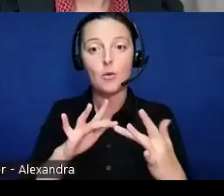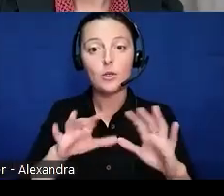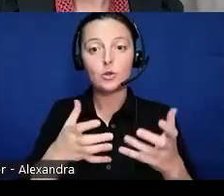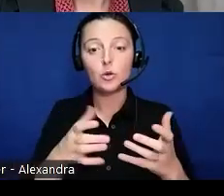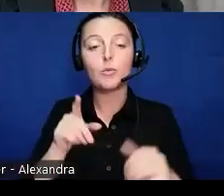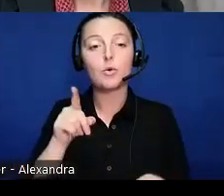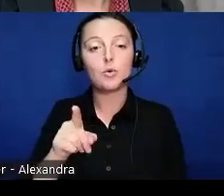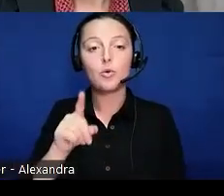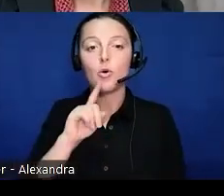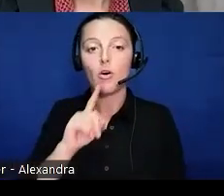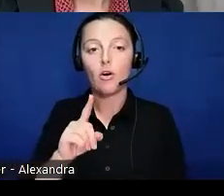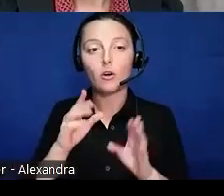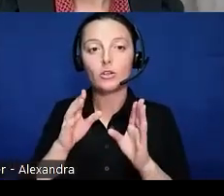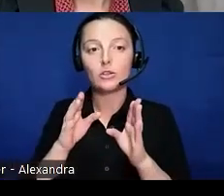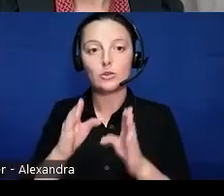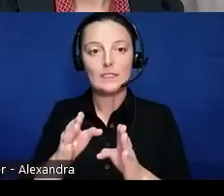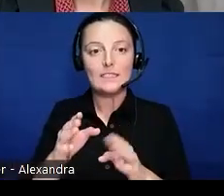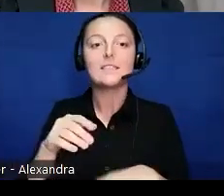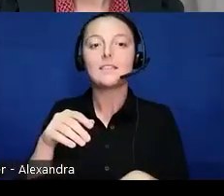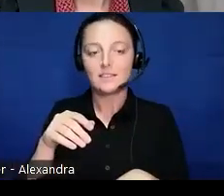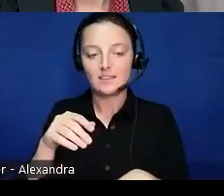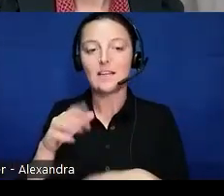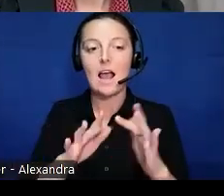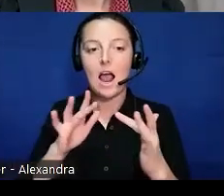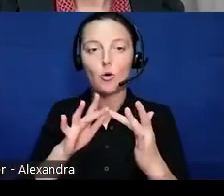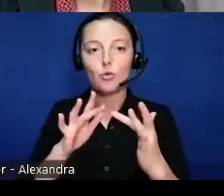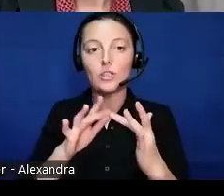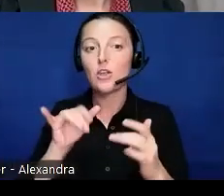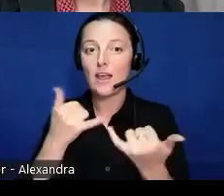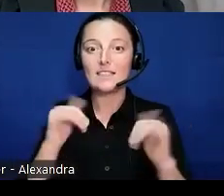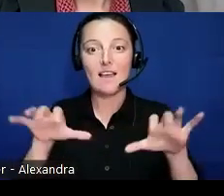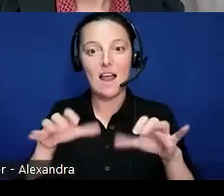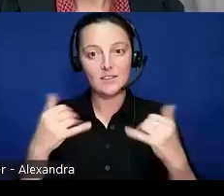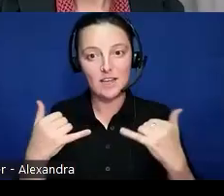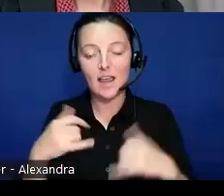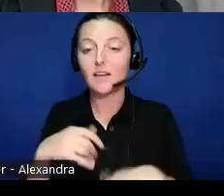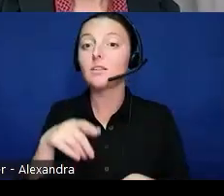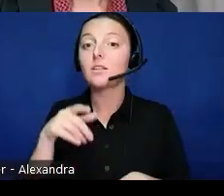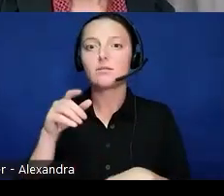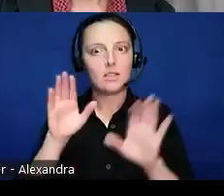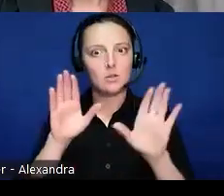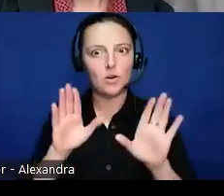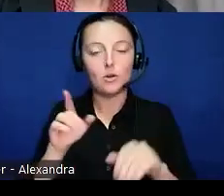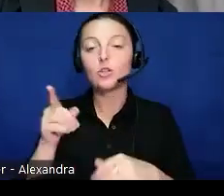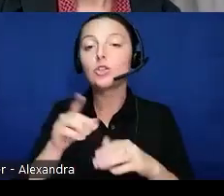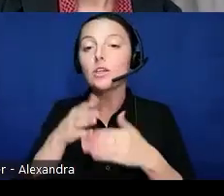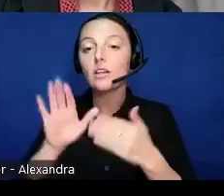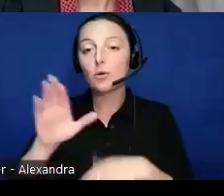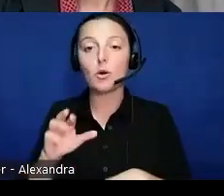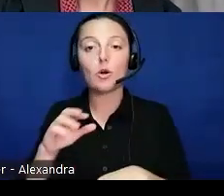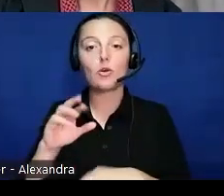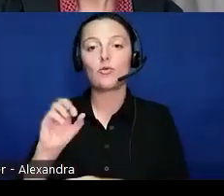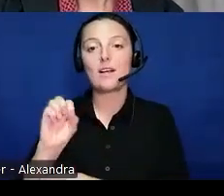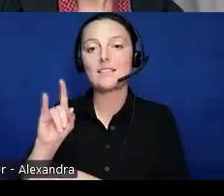and that is still active today, which is wonderful. She completed her residency training at Yale University